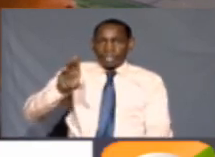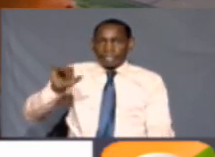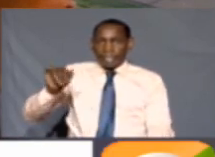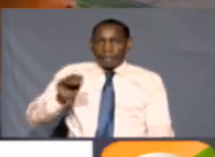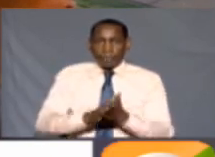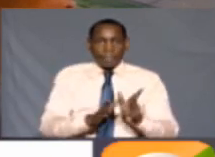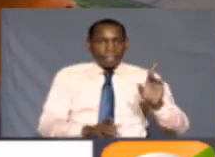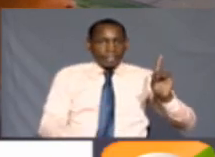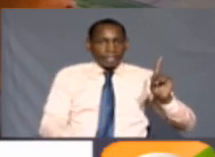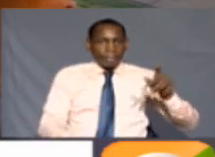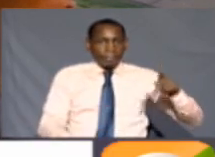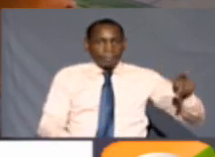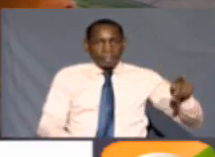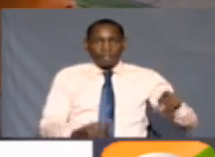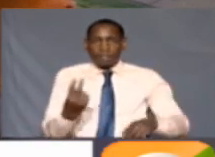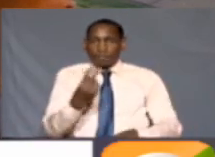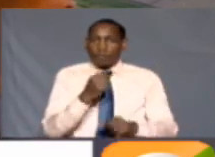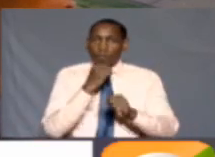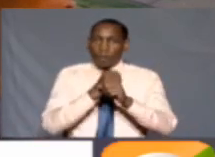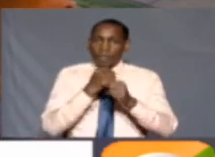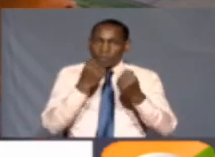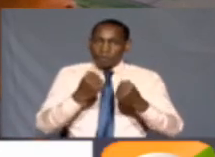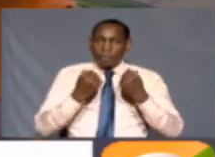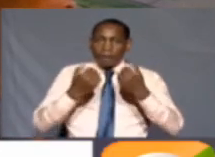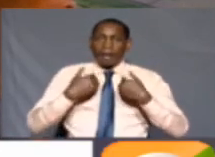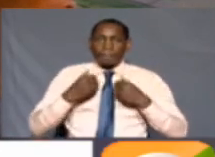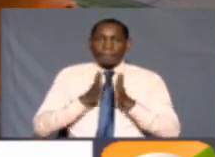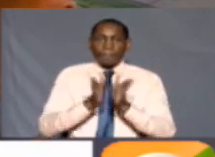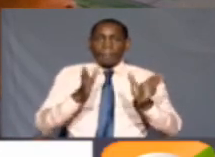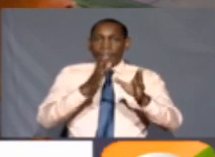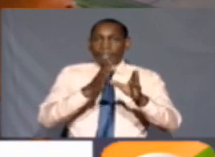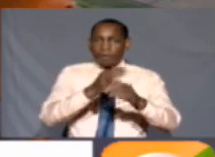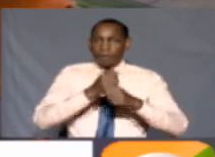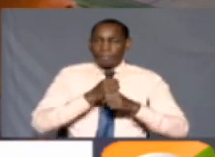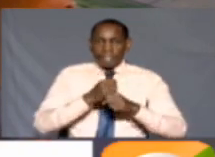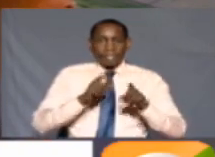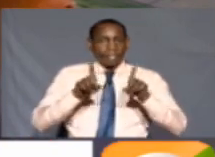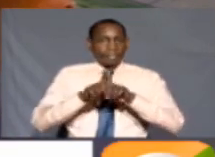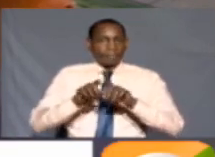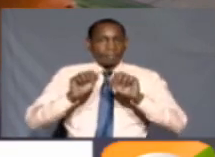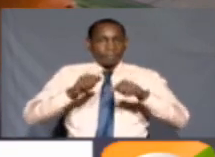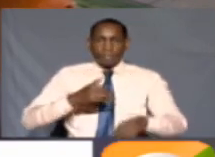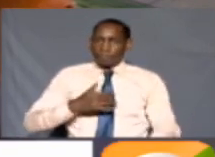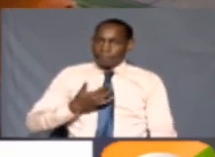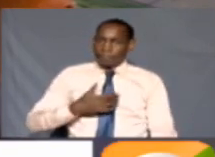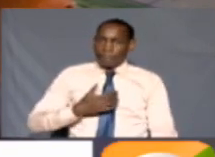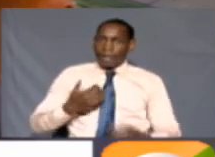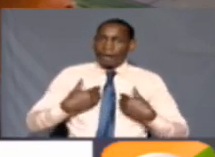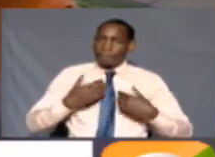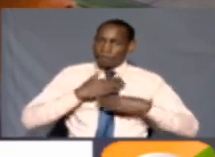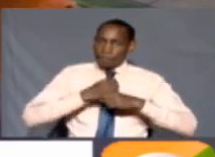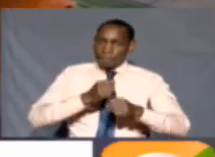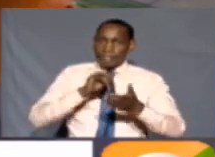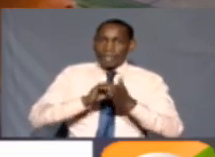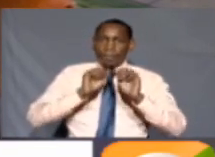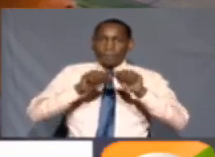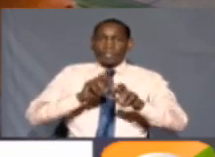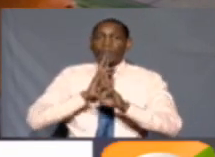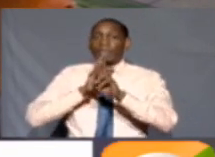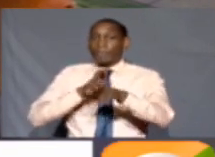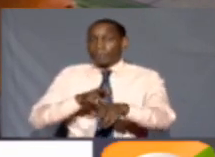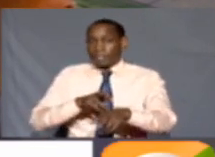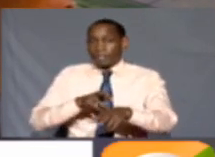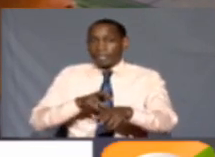and the DPP. They have worked hard to win public confidence to the extent that somebody can feel confident that I can go and